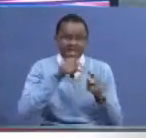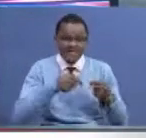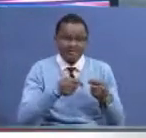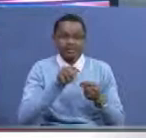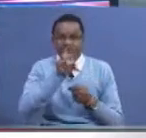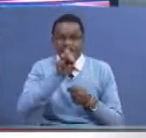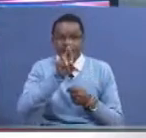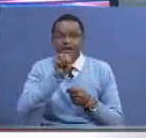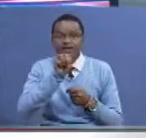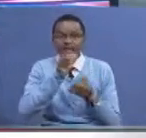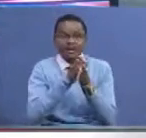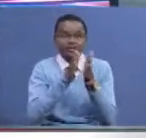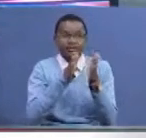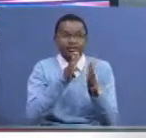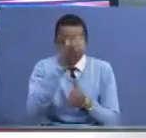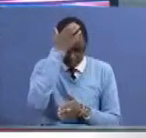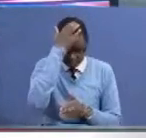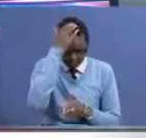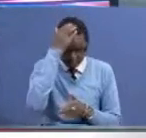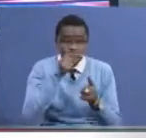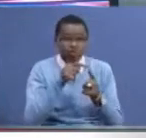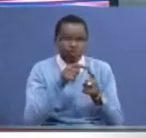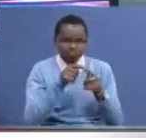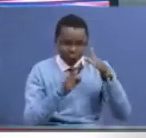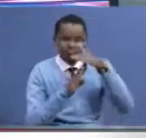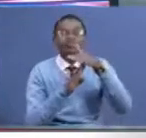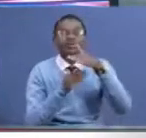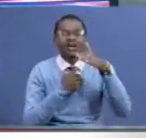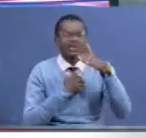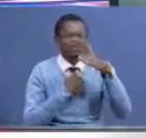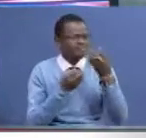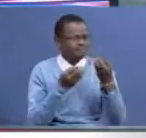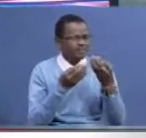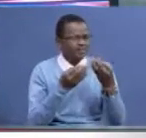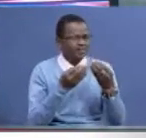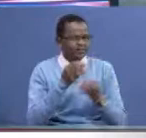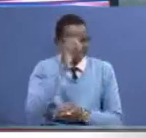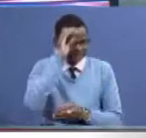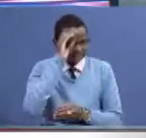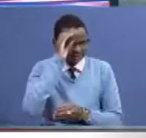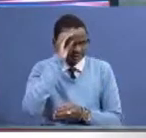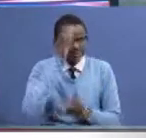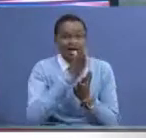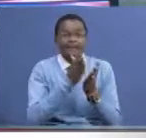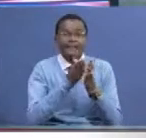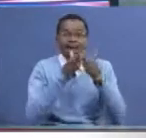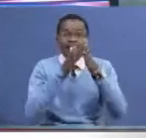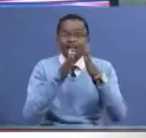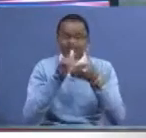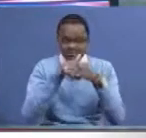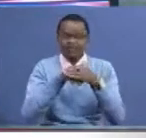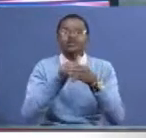self-declared NRM General Miguna Miguna to deputize him has elicited reactions among political leaders in the